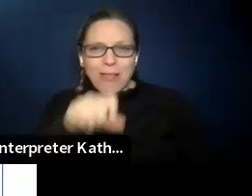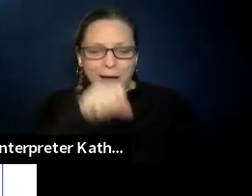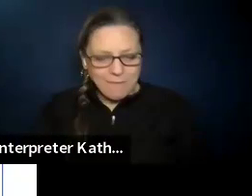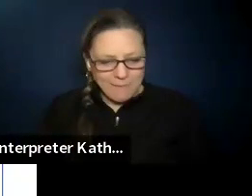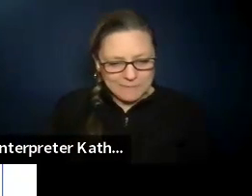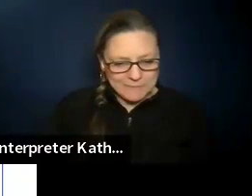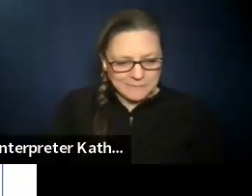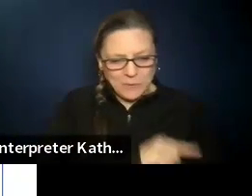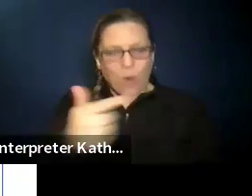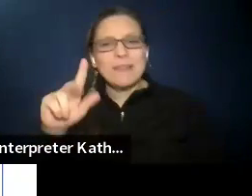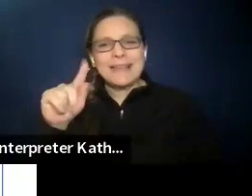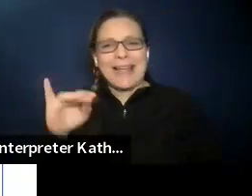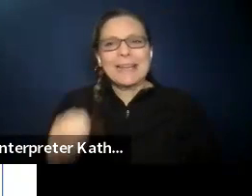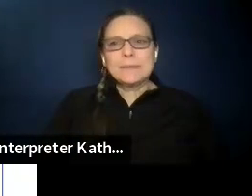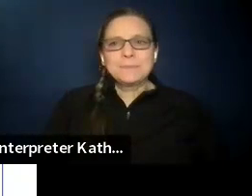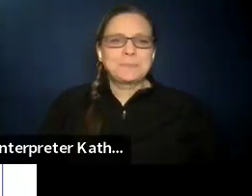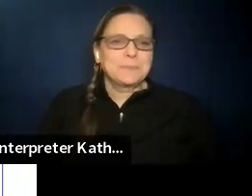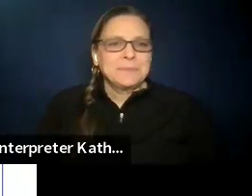And over to Katie.